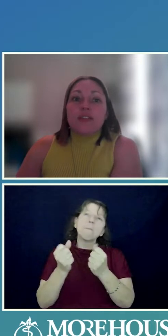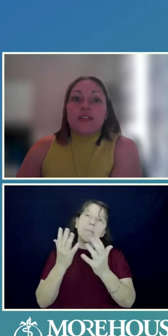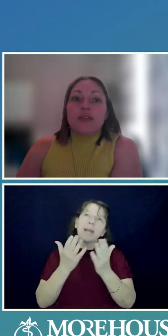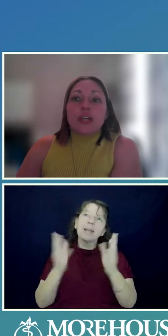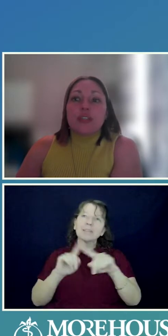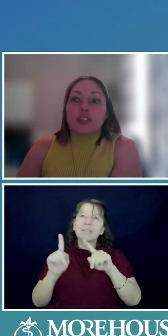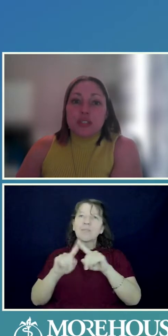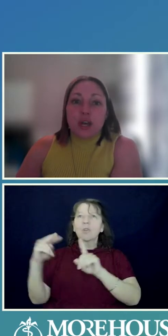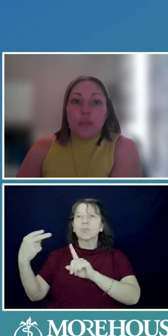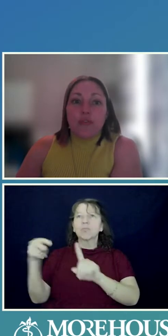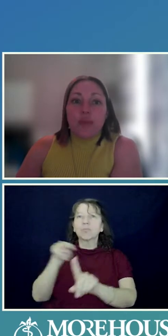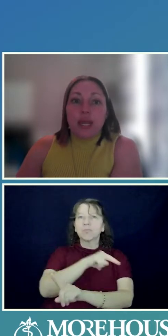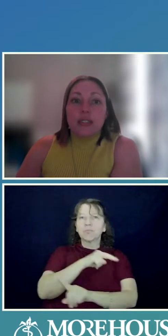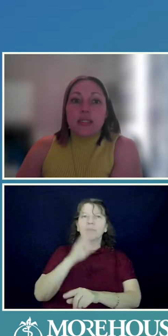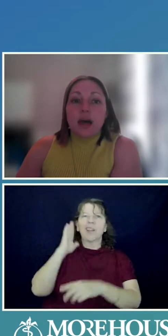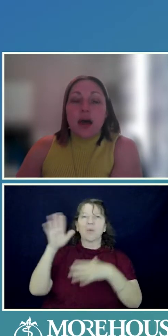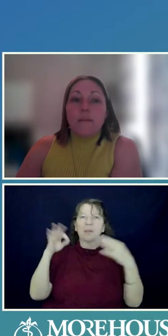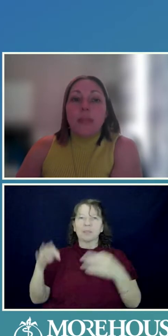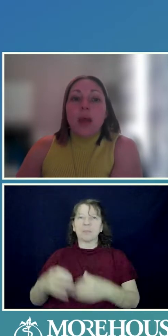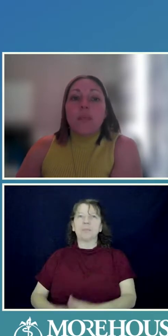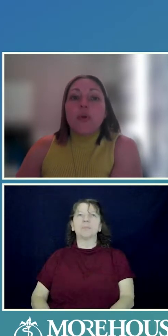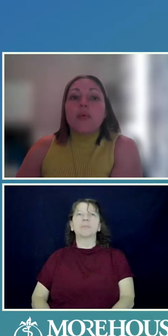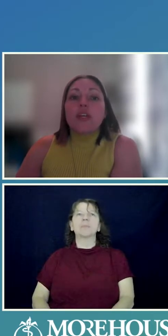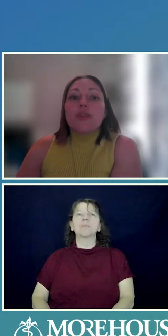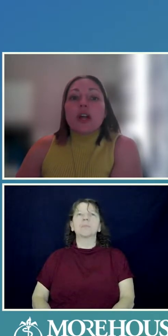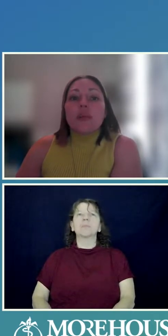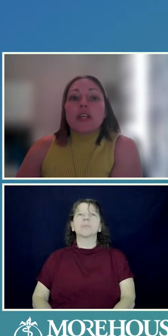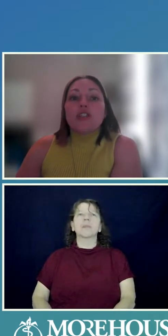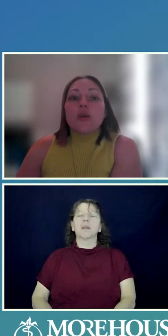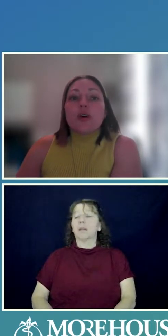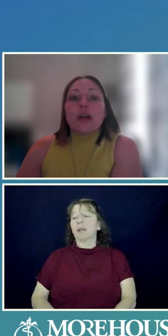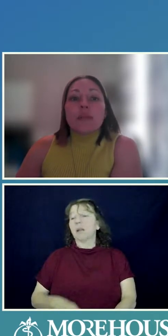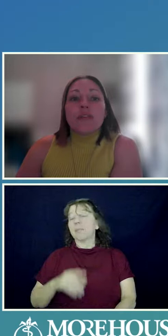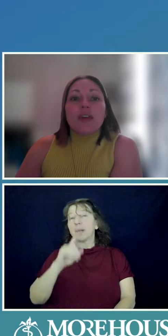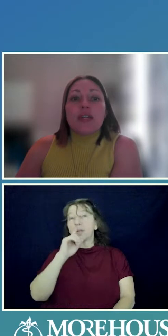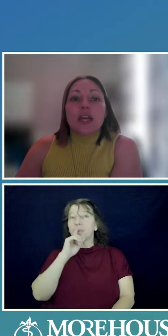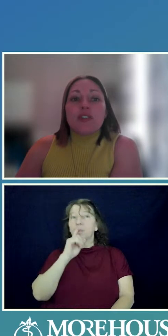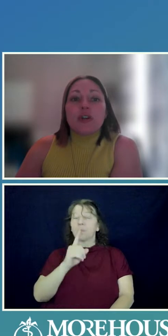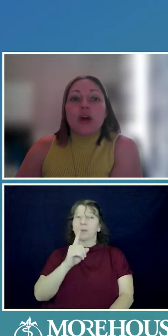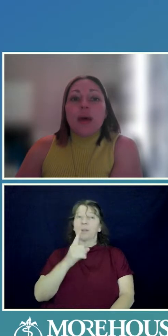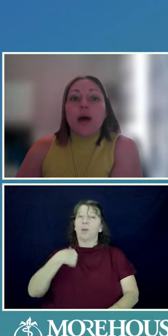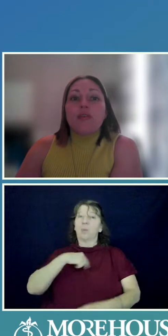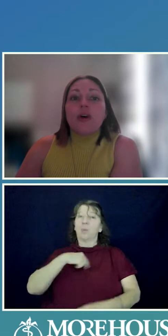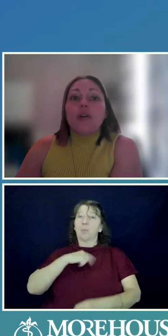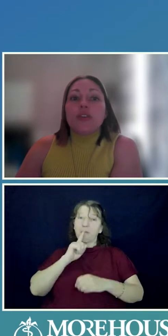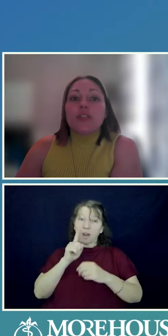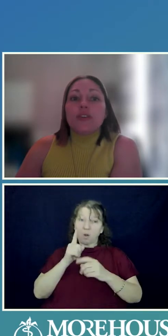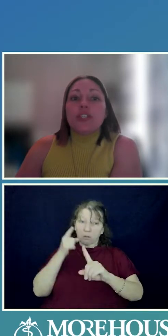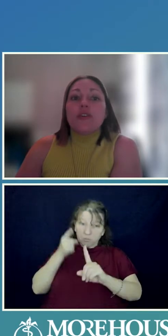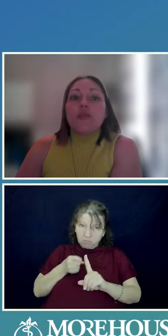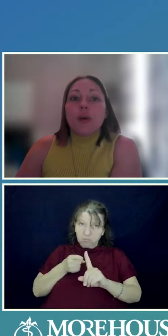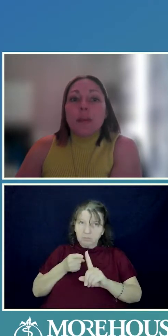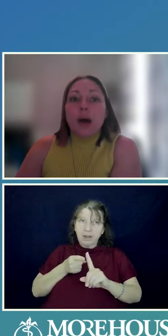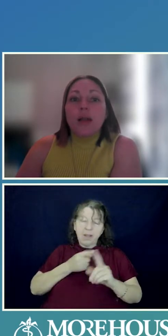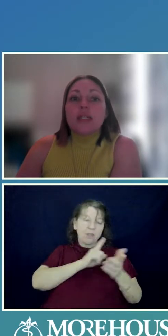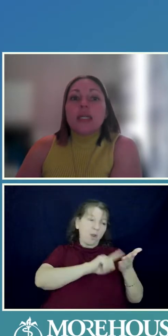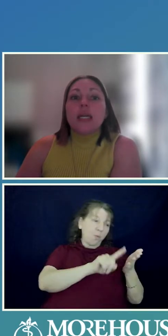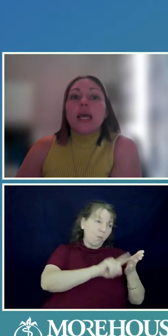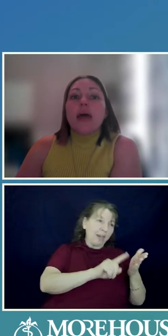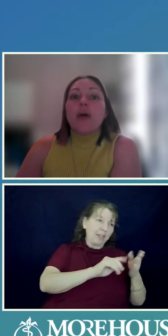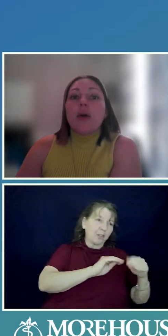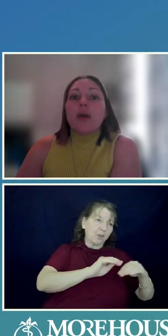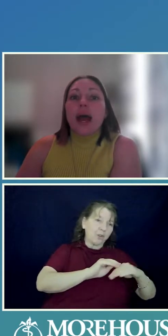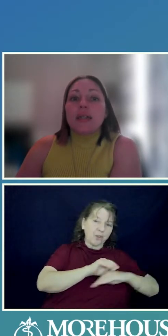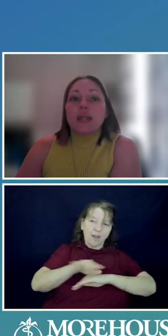get into in just a couple of minutes. But we really try to make sure and be very intentional about our research informing